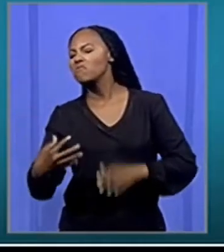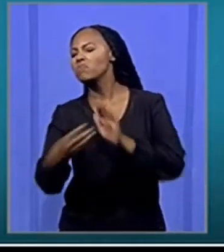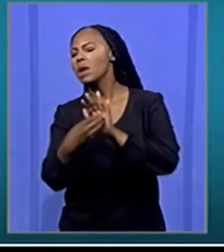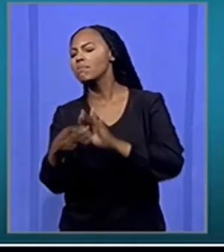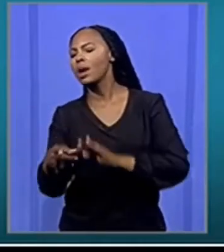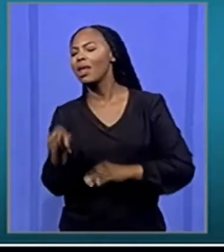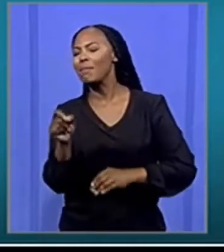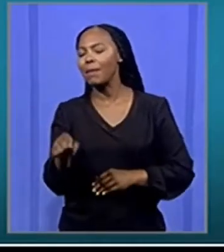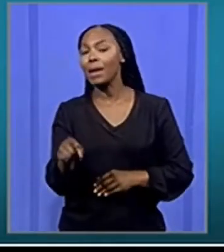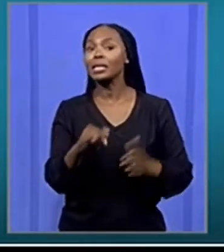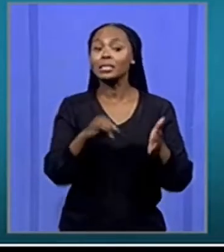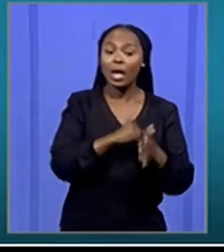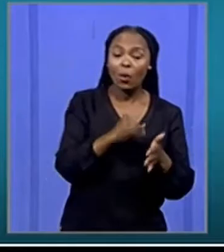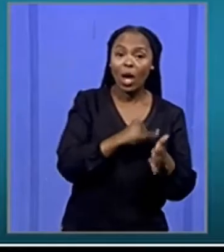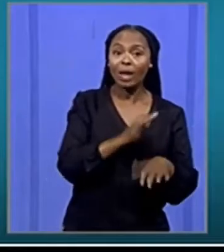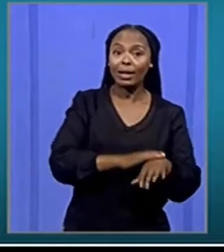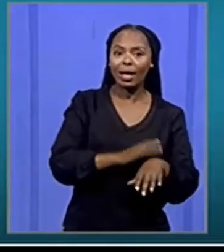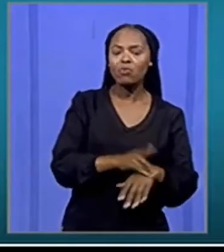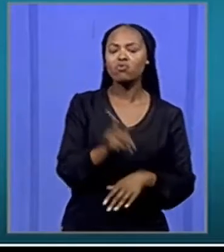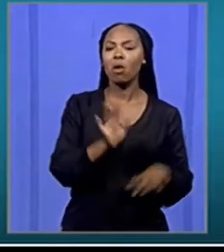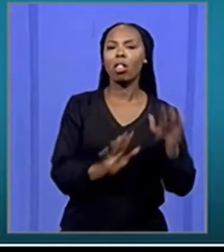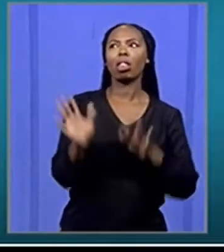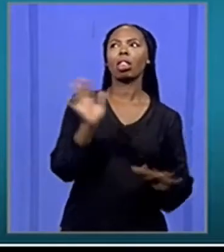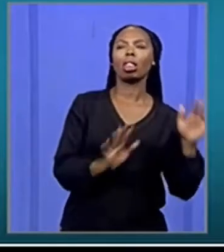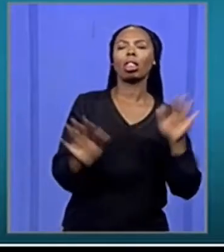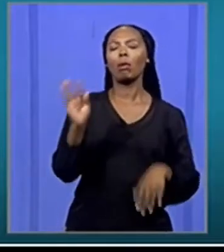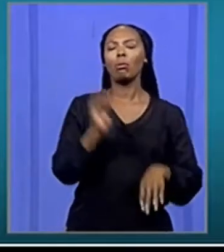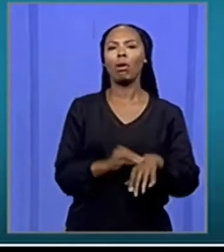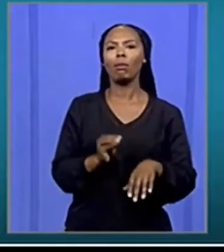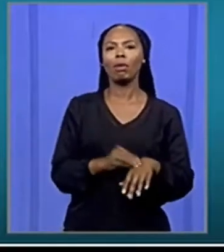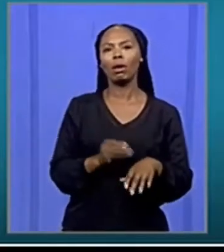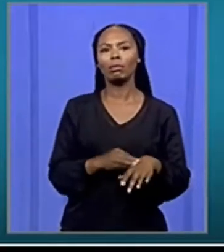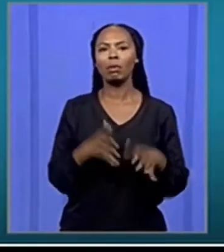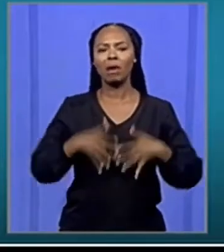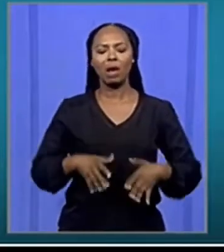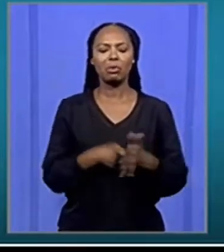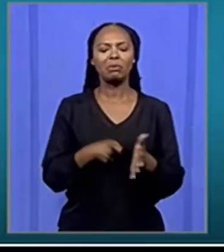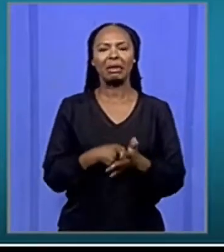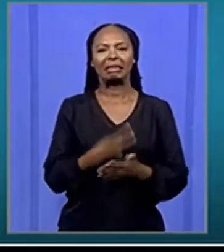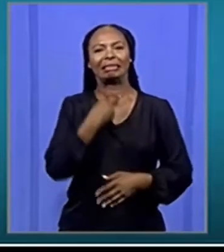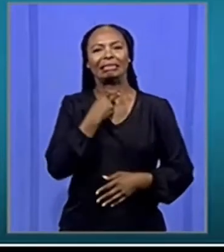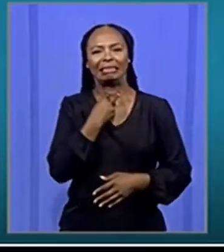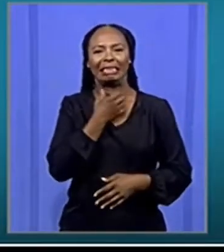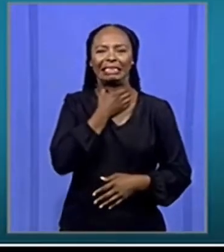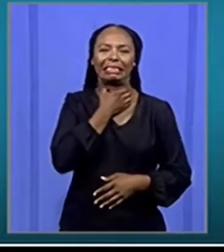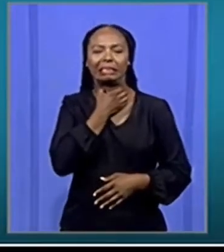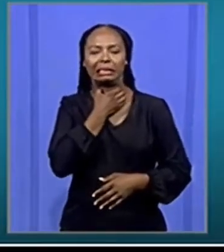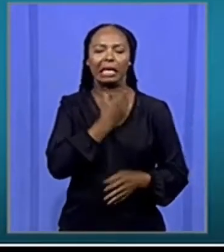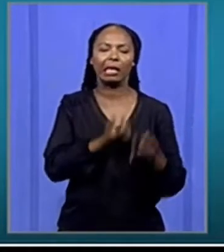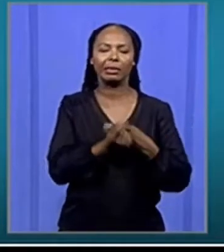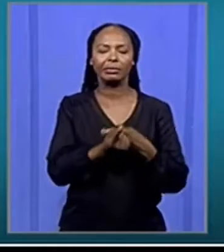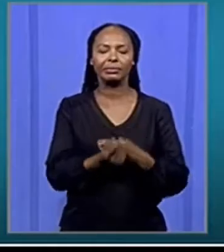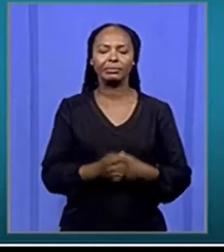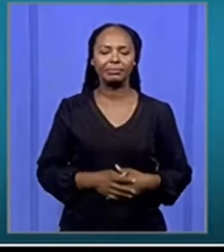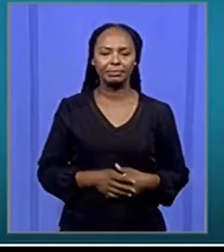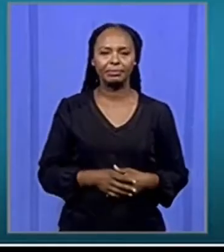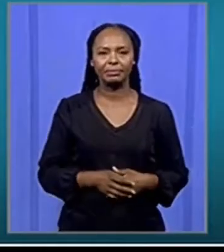bjalo Janawari ge e fihla e ba mathata fela ka uniformo ya sekolo ya ba ge mathata a